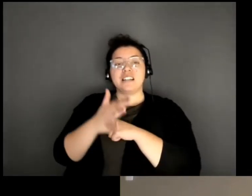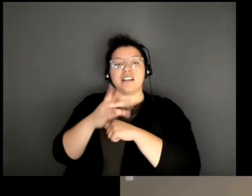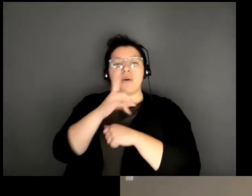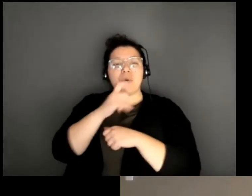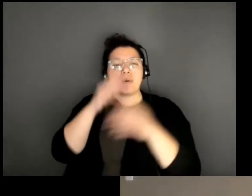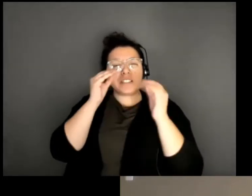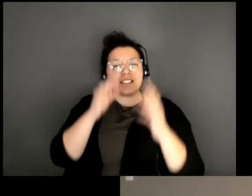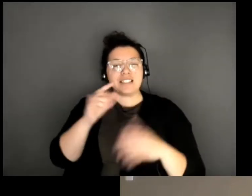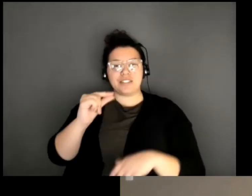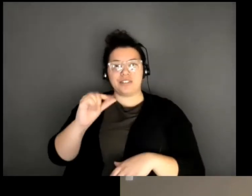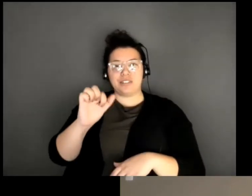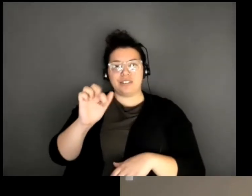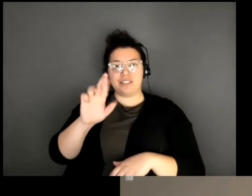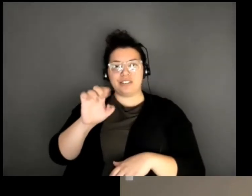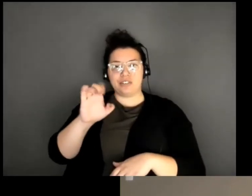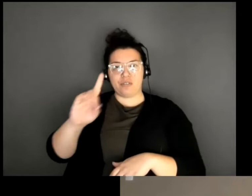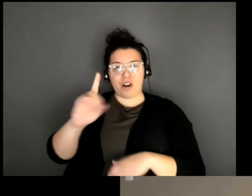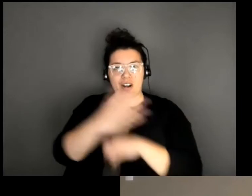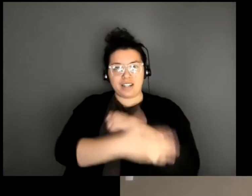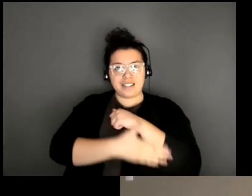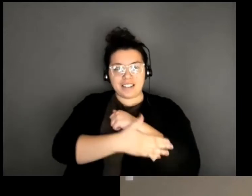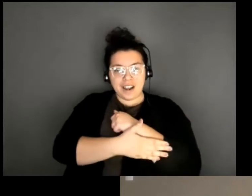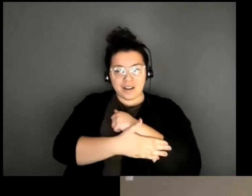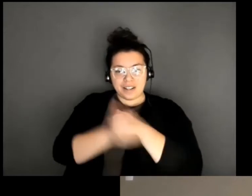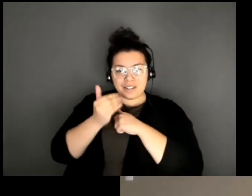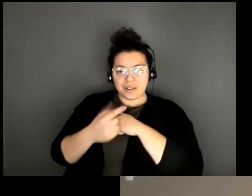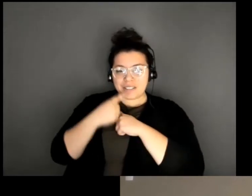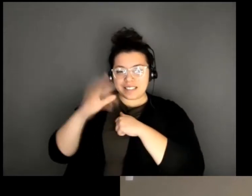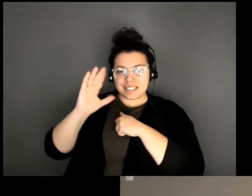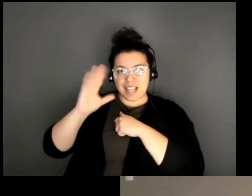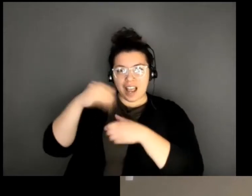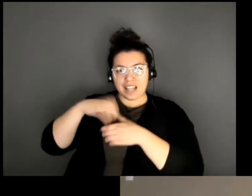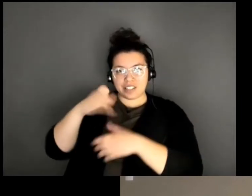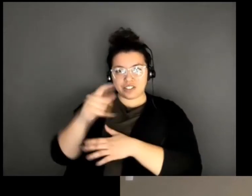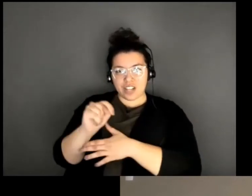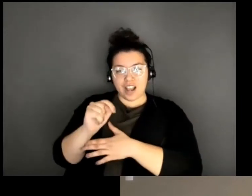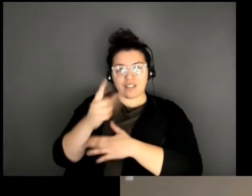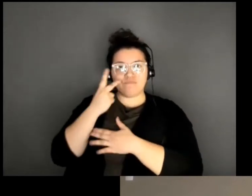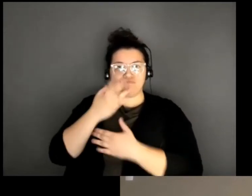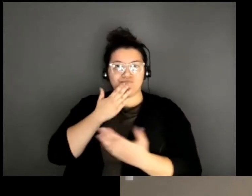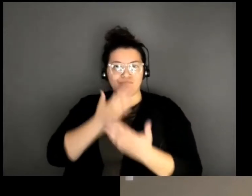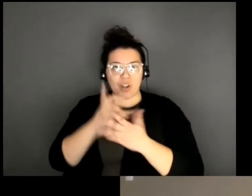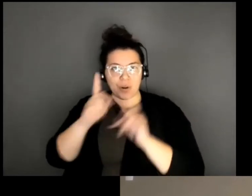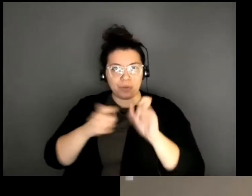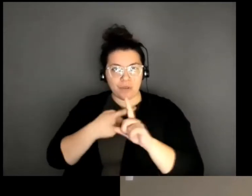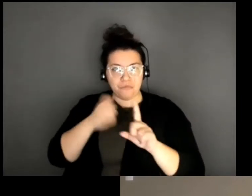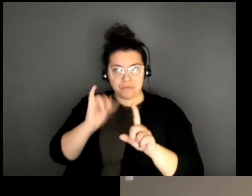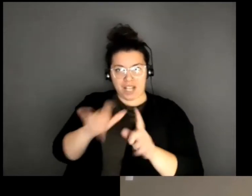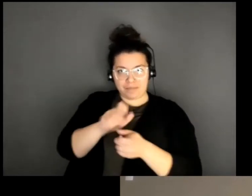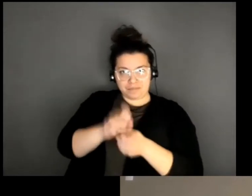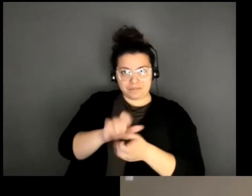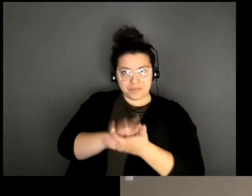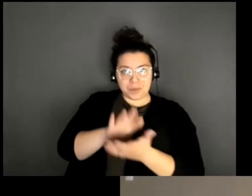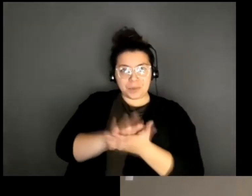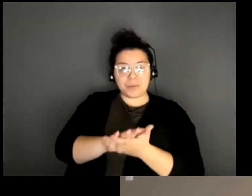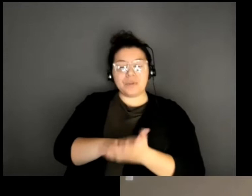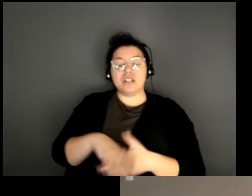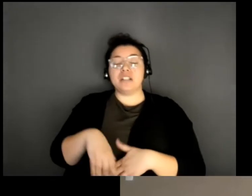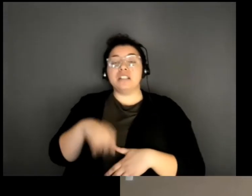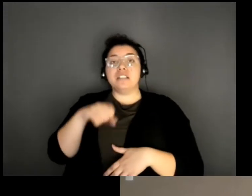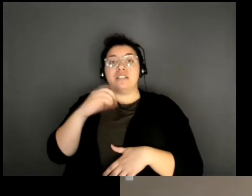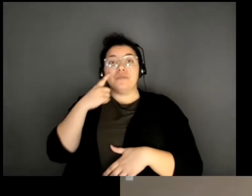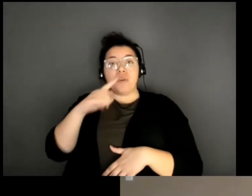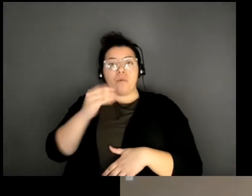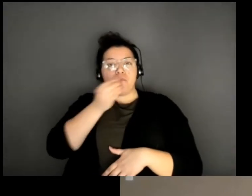brought your students. Say hello in the chat. Great question. Says, how has the change in food prep and